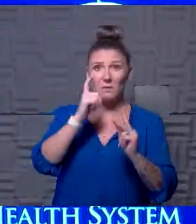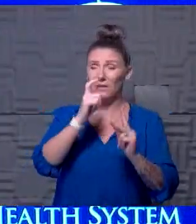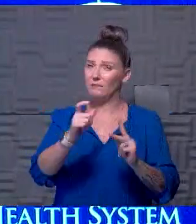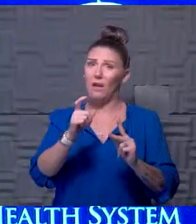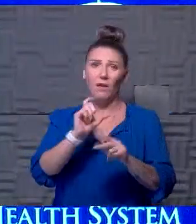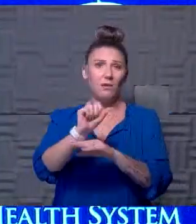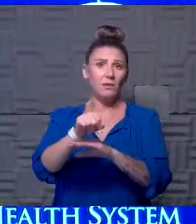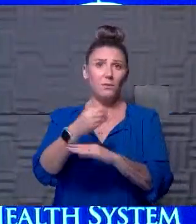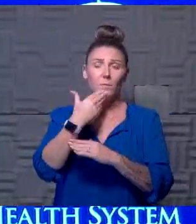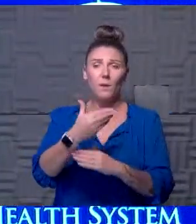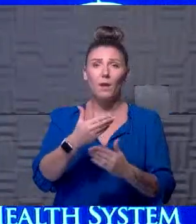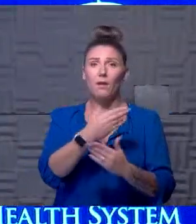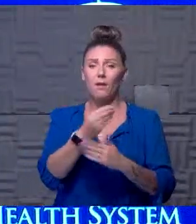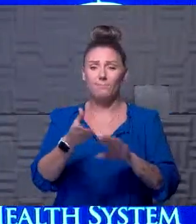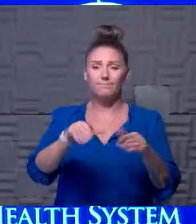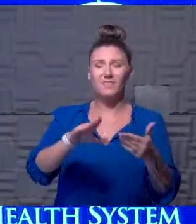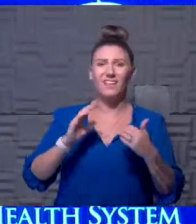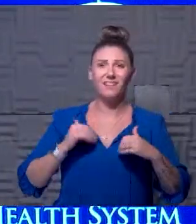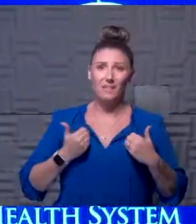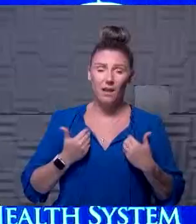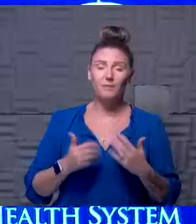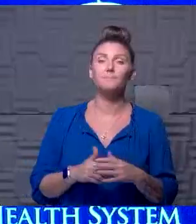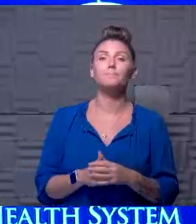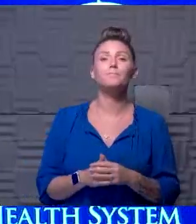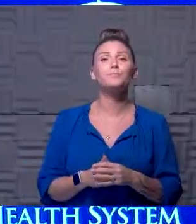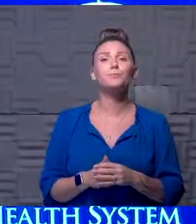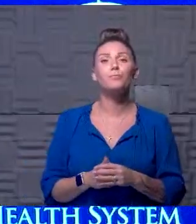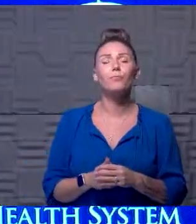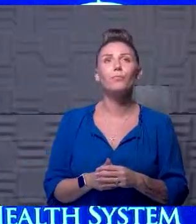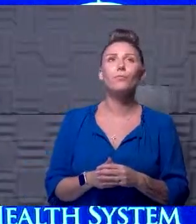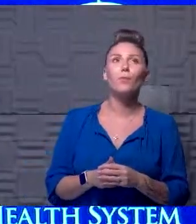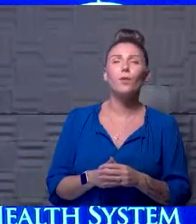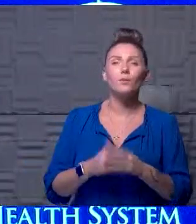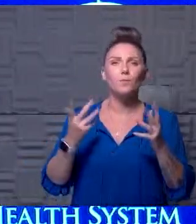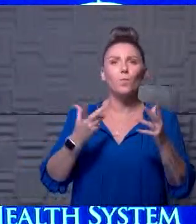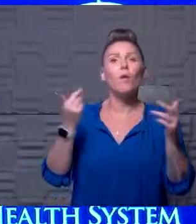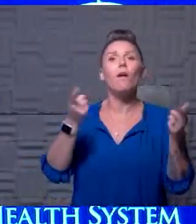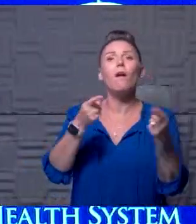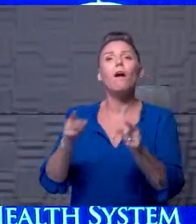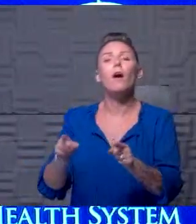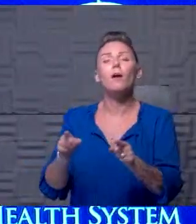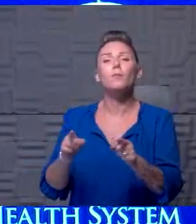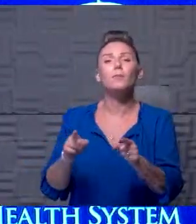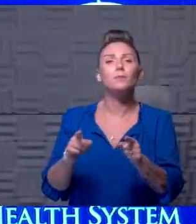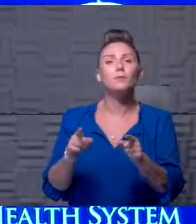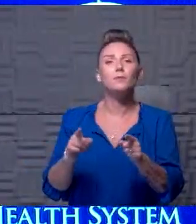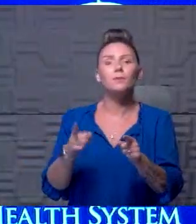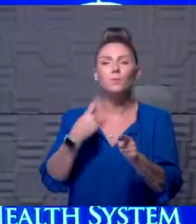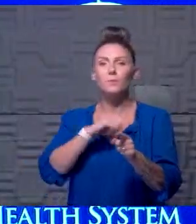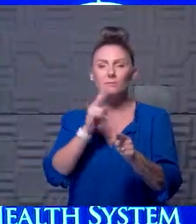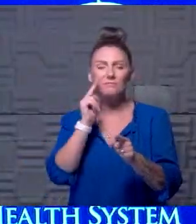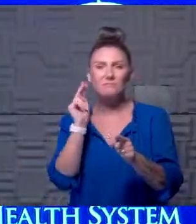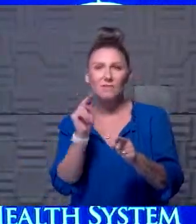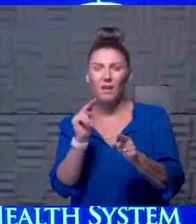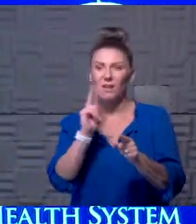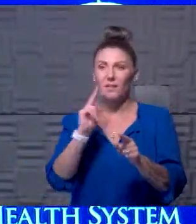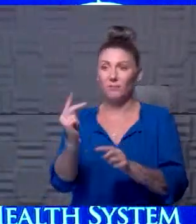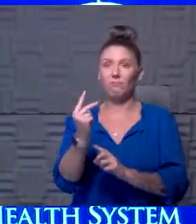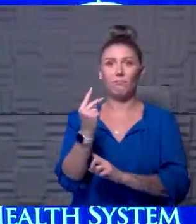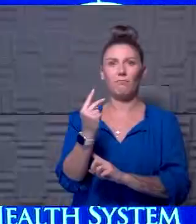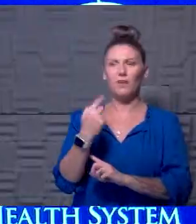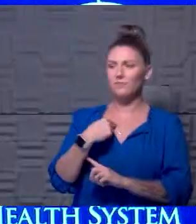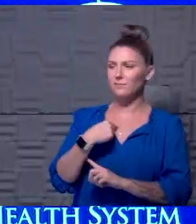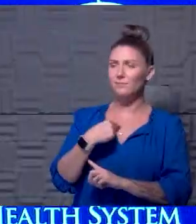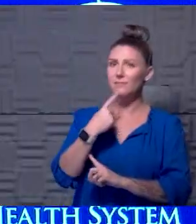it, and they died at a young age. And what happened was, we were sitting in the meeting, he turned to me and he said, you know,